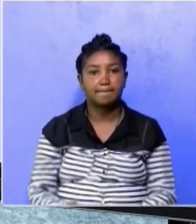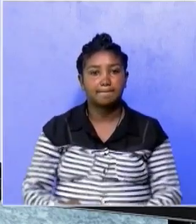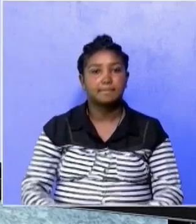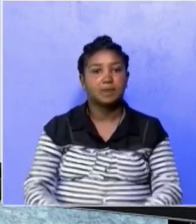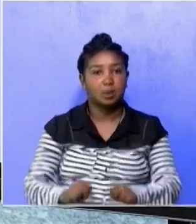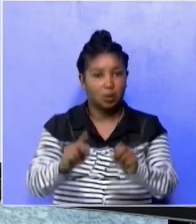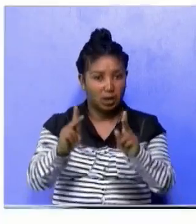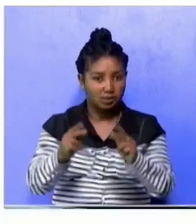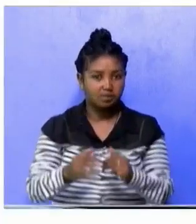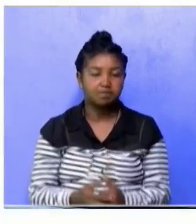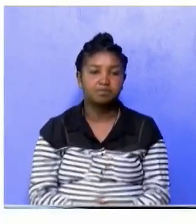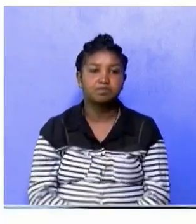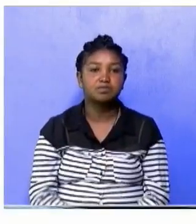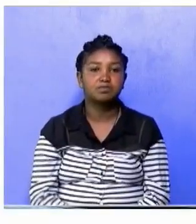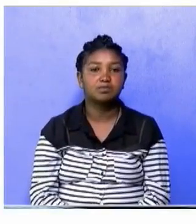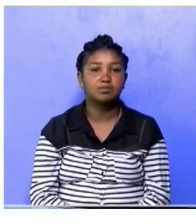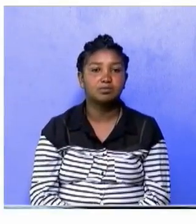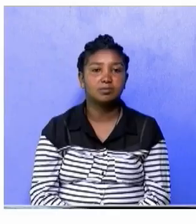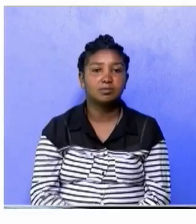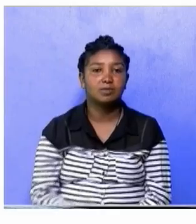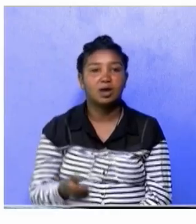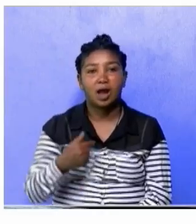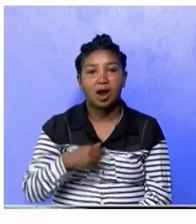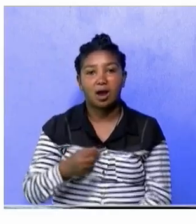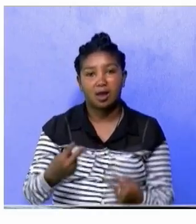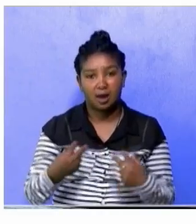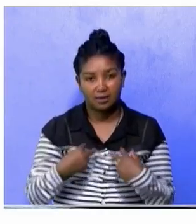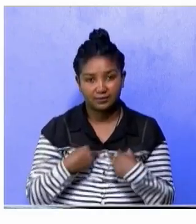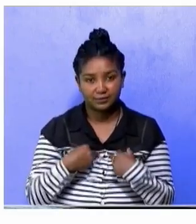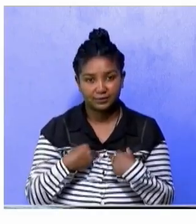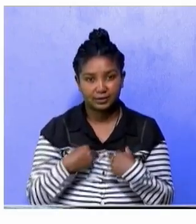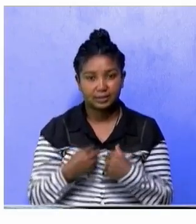Okay. I have